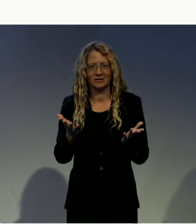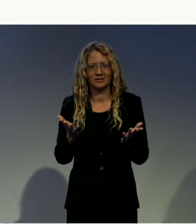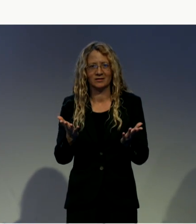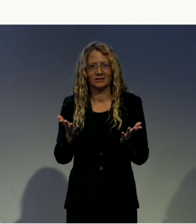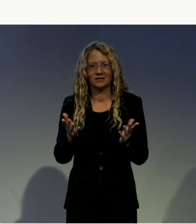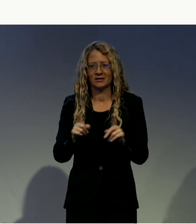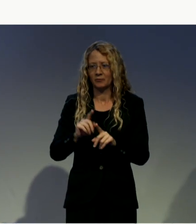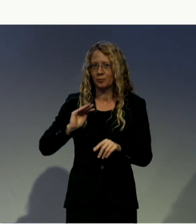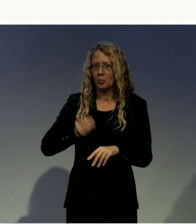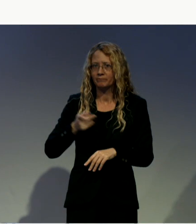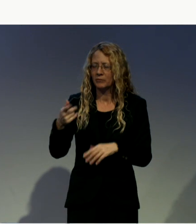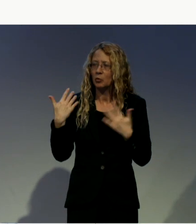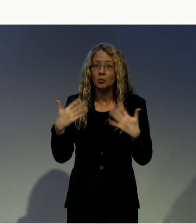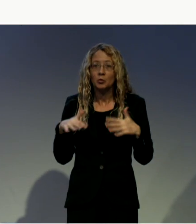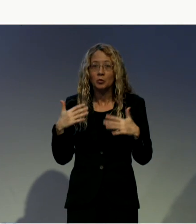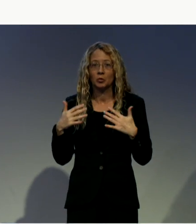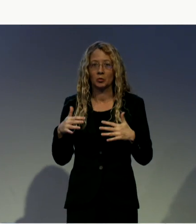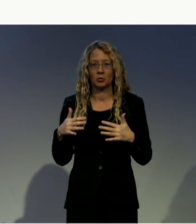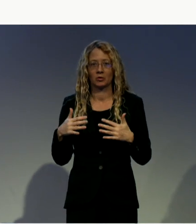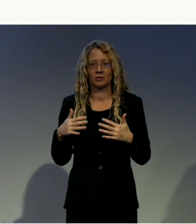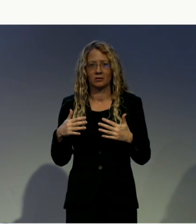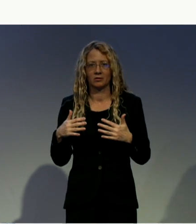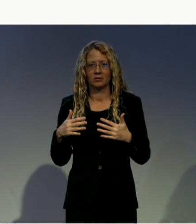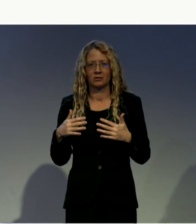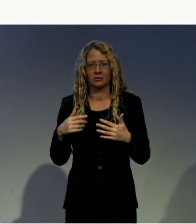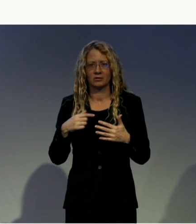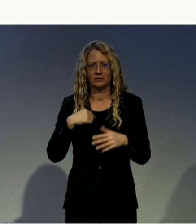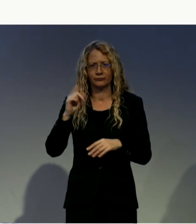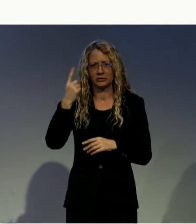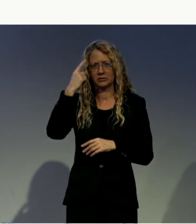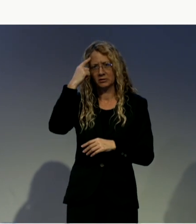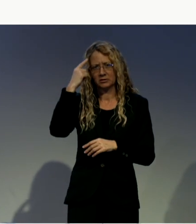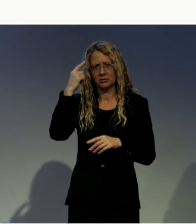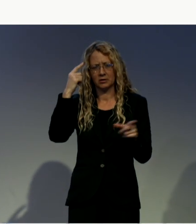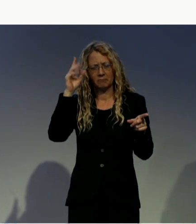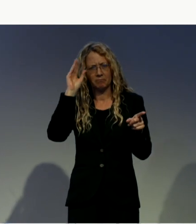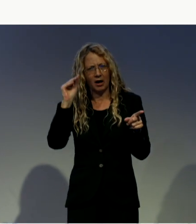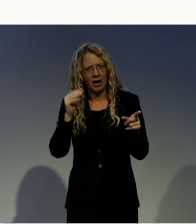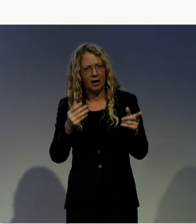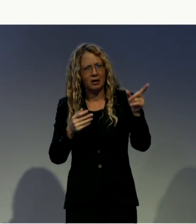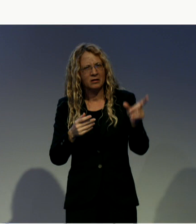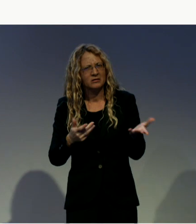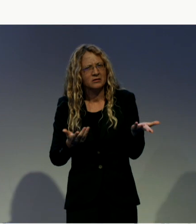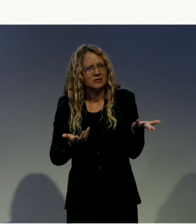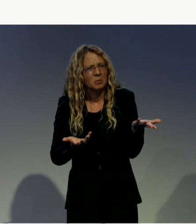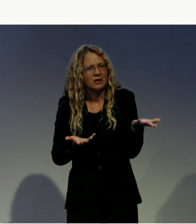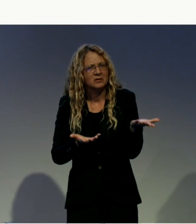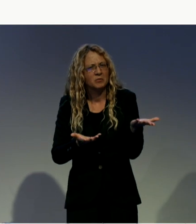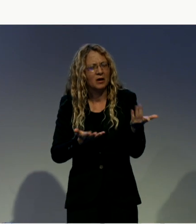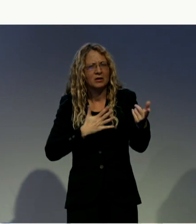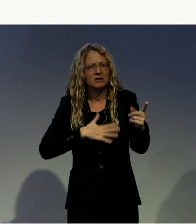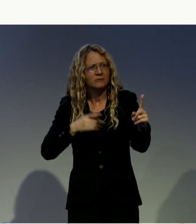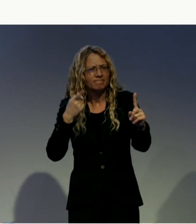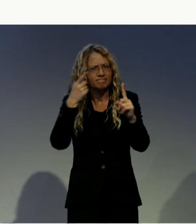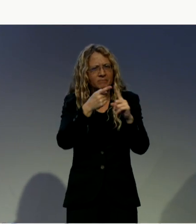I was like, this guy, what is he trying to do? Before I went to the end of the film. But when I saw the way the lady